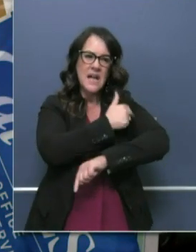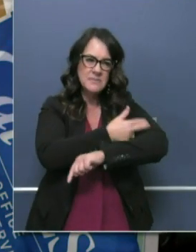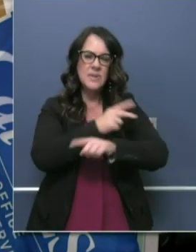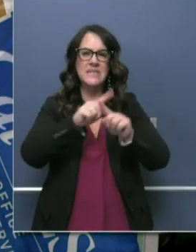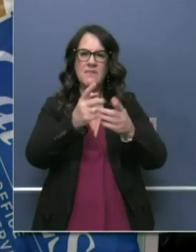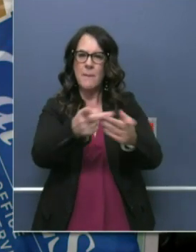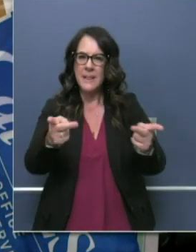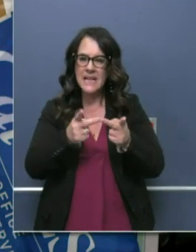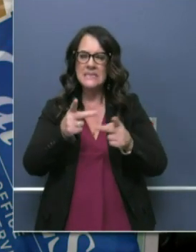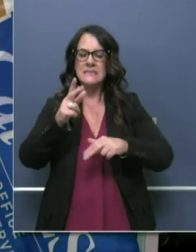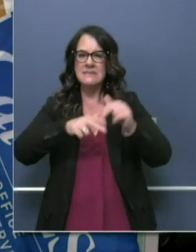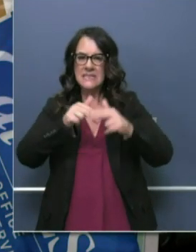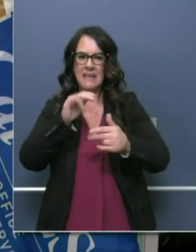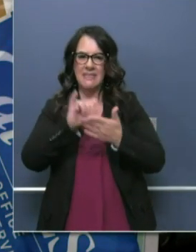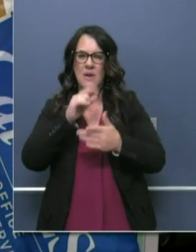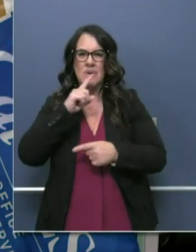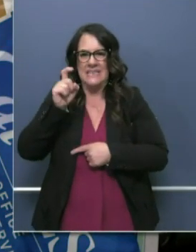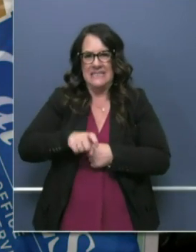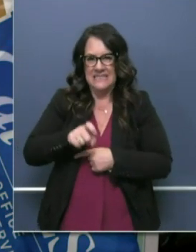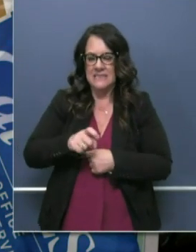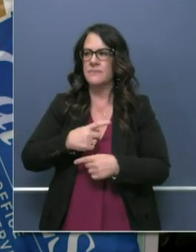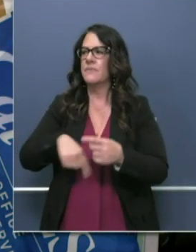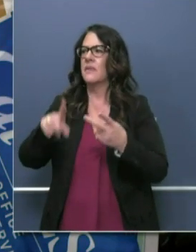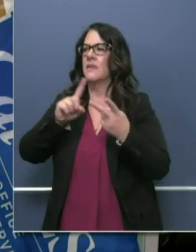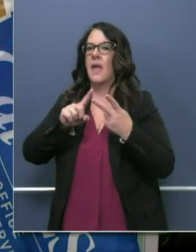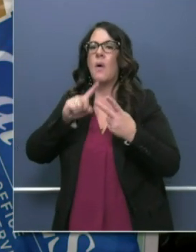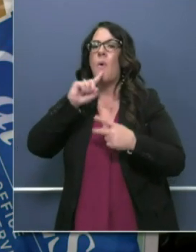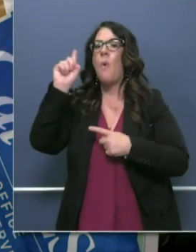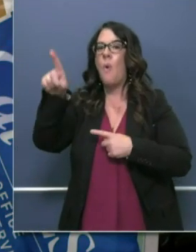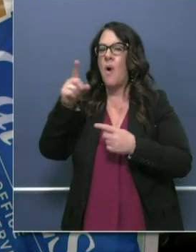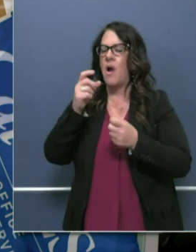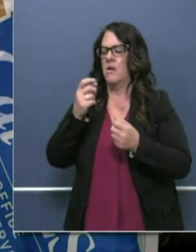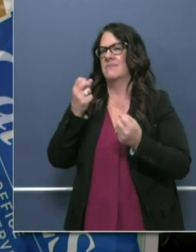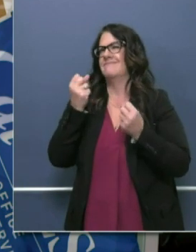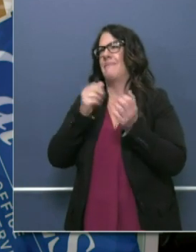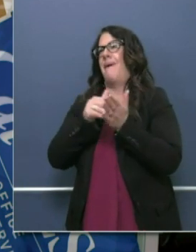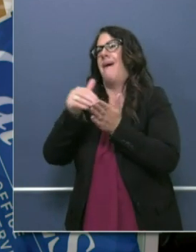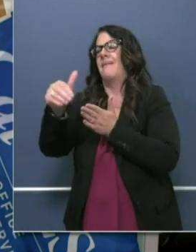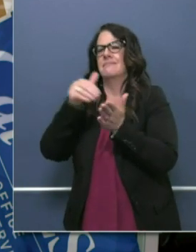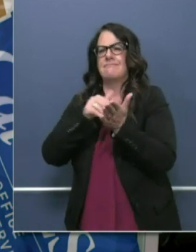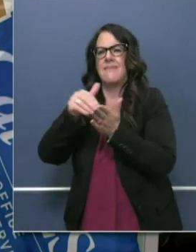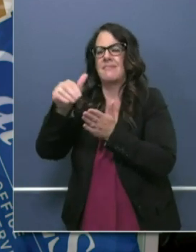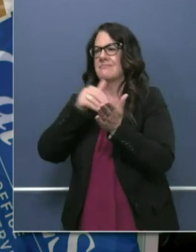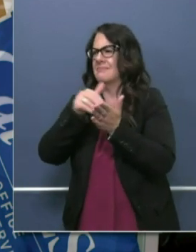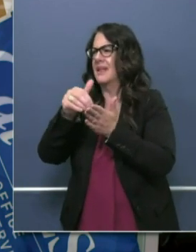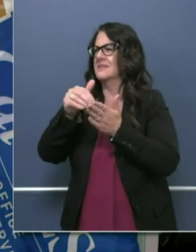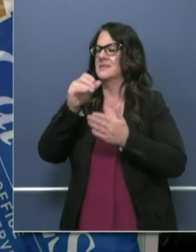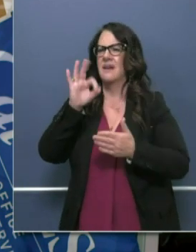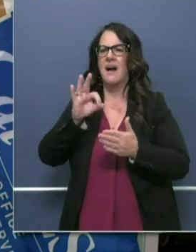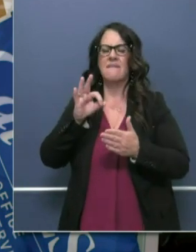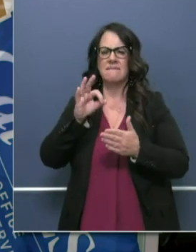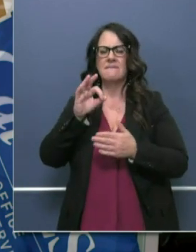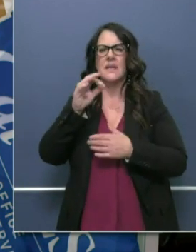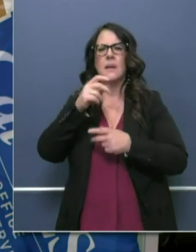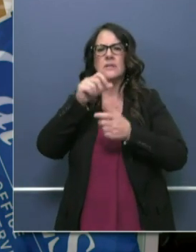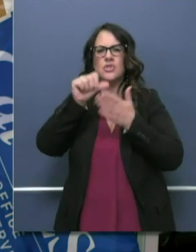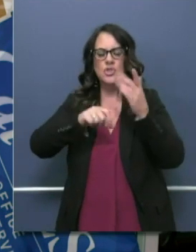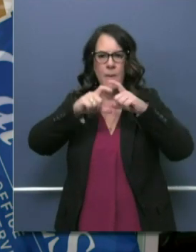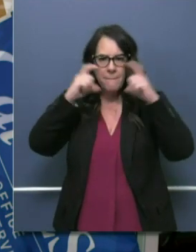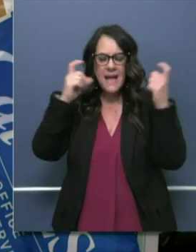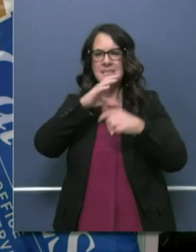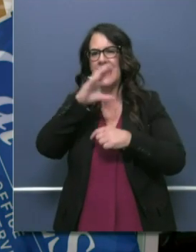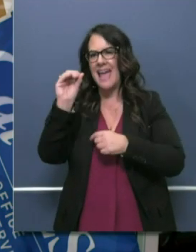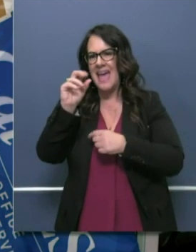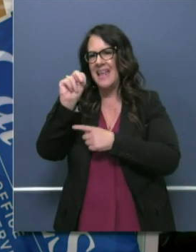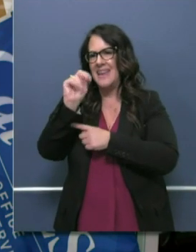millions of surgical masks and N95 masks that should be coming in. So we're progressing very well in that. With respect to surge